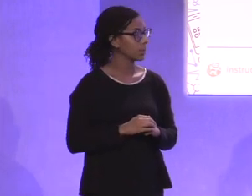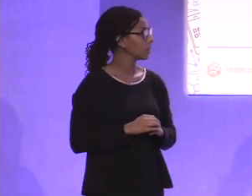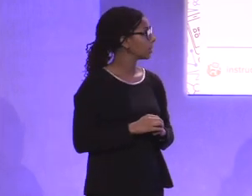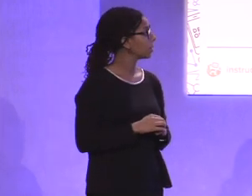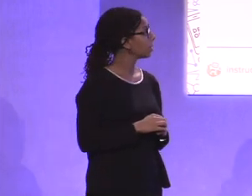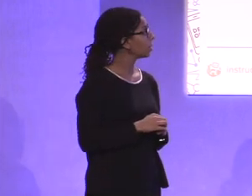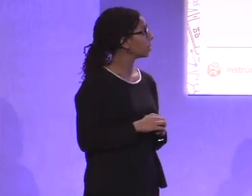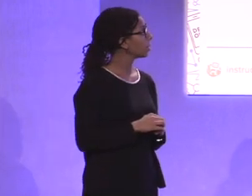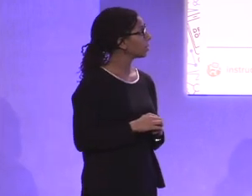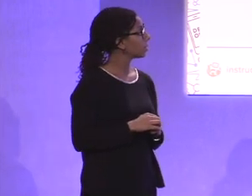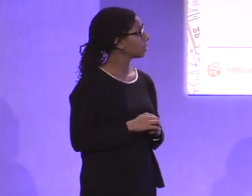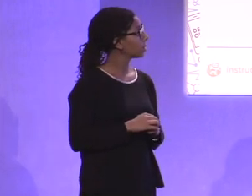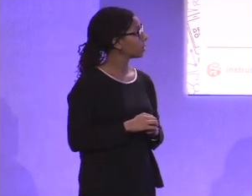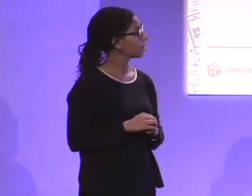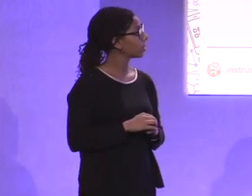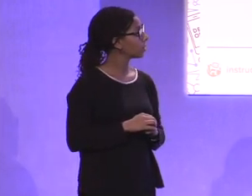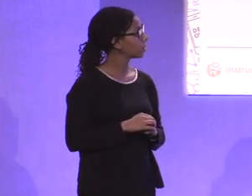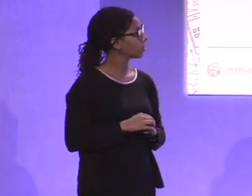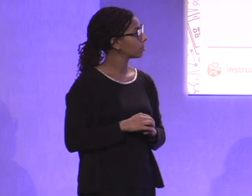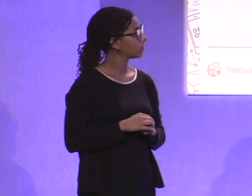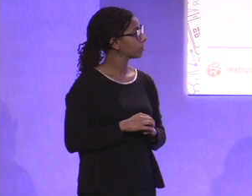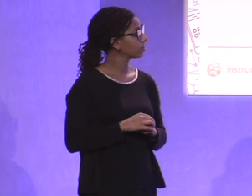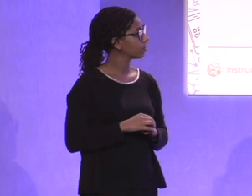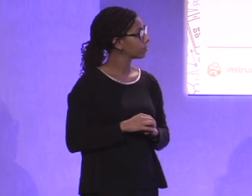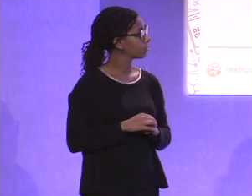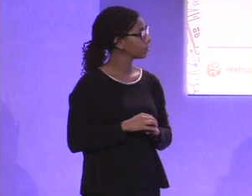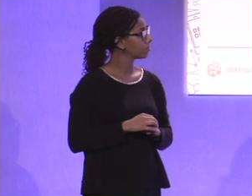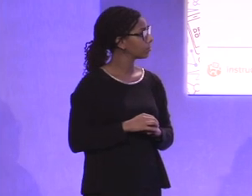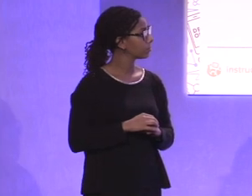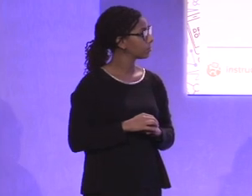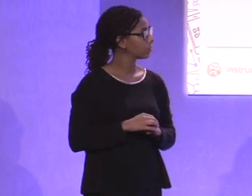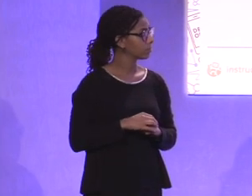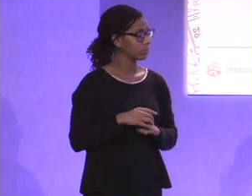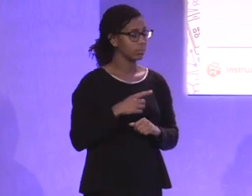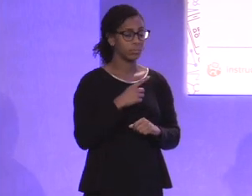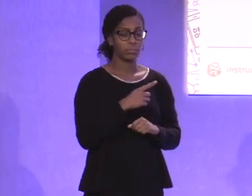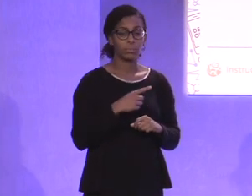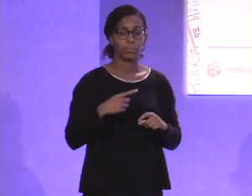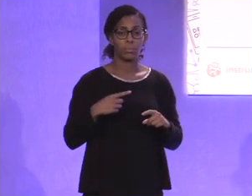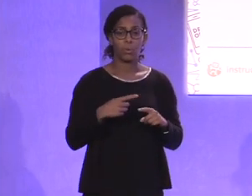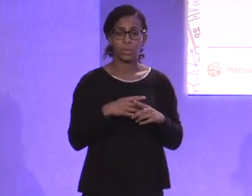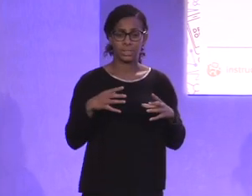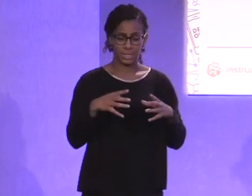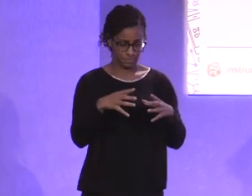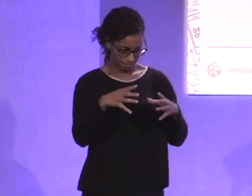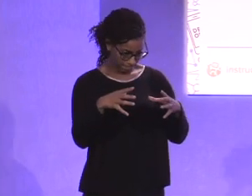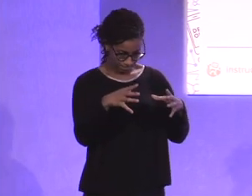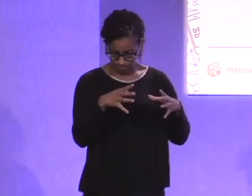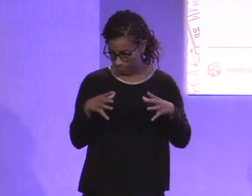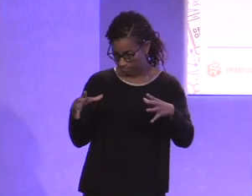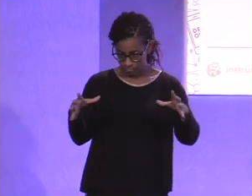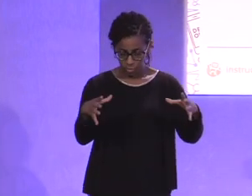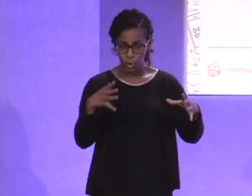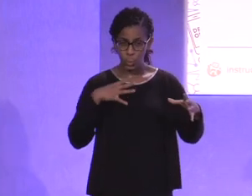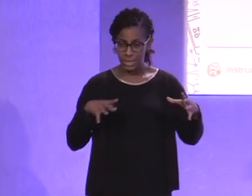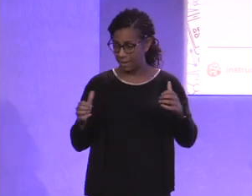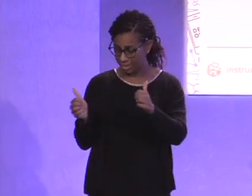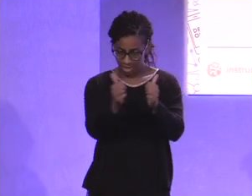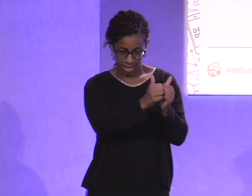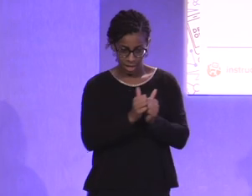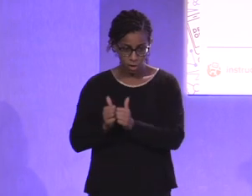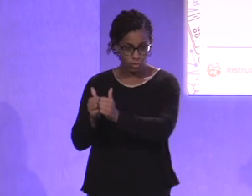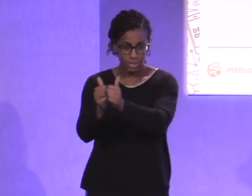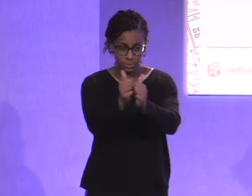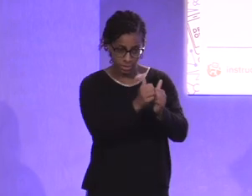The cross-team fellowship of the ring, fellowship of the SLO policy. If you don't have that agreement, you're really going to struggle. So there has